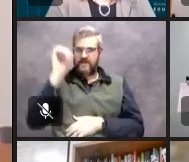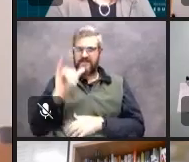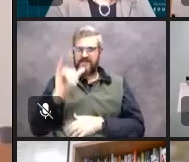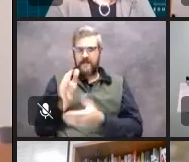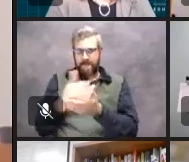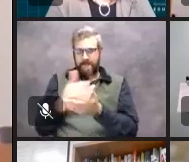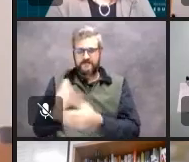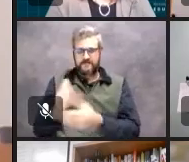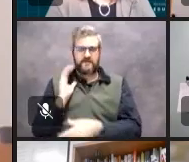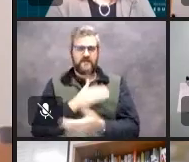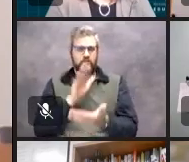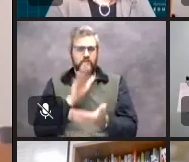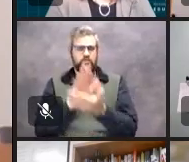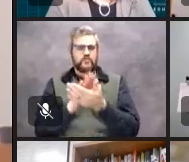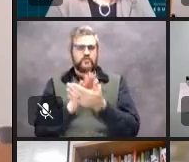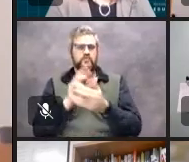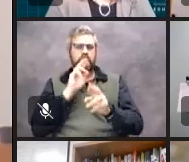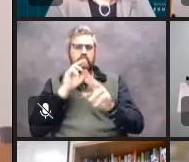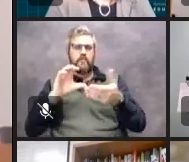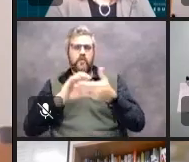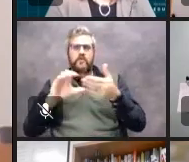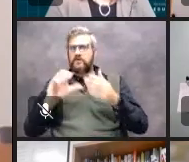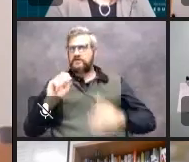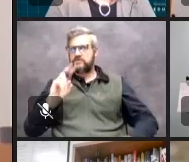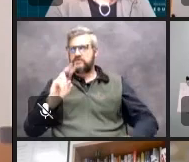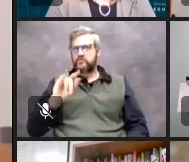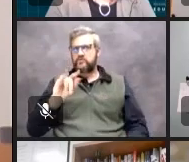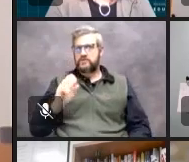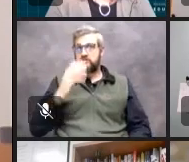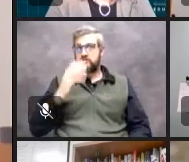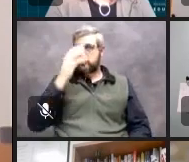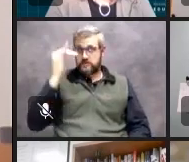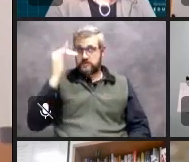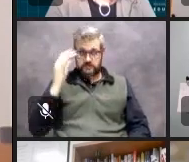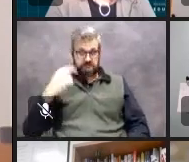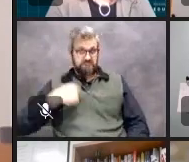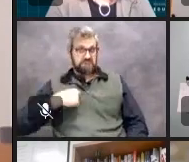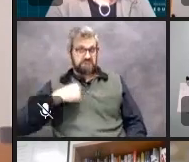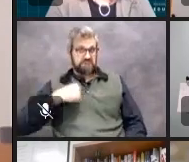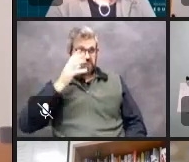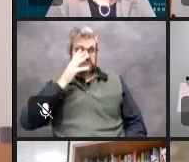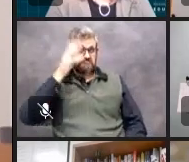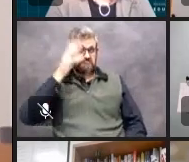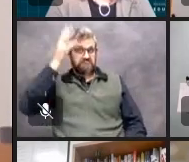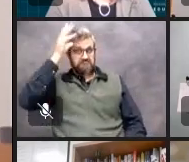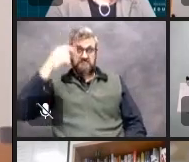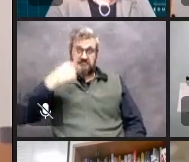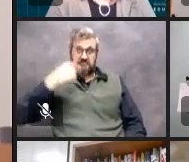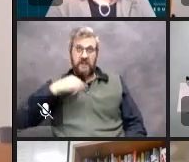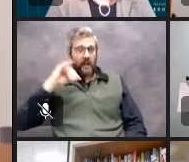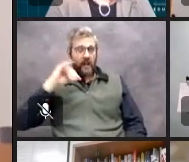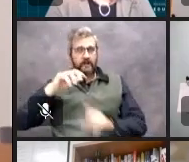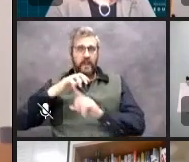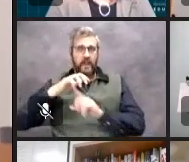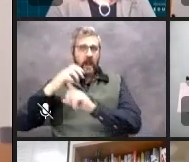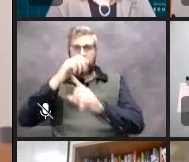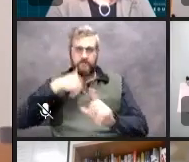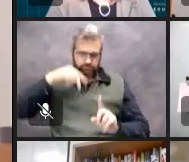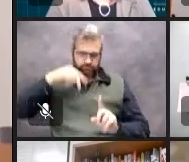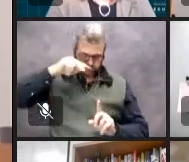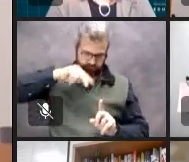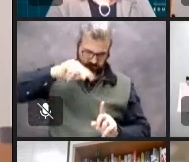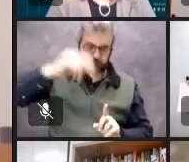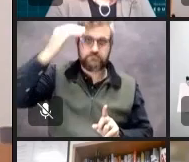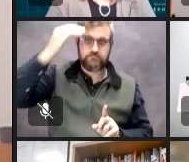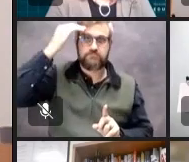school report card suite, because as a parent, I was probably one of those helicopter parents. I wanted to see those parents. And you know,